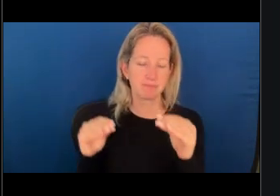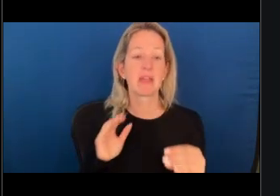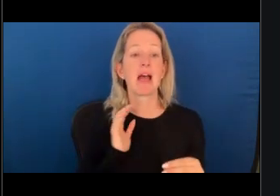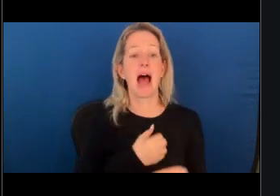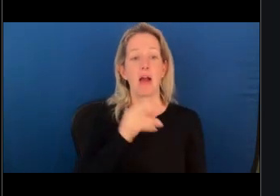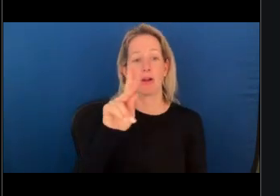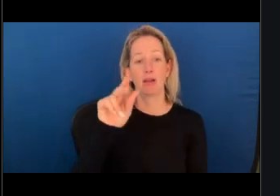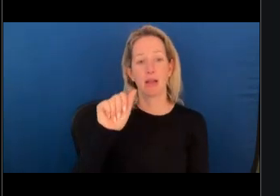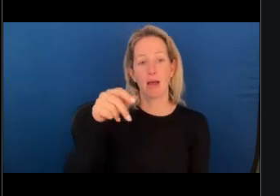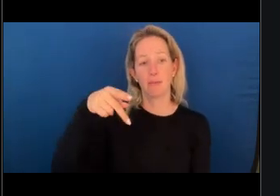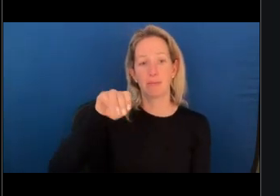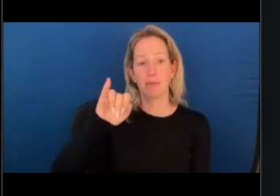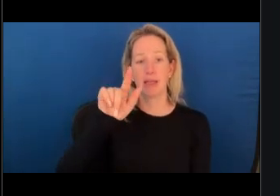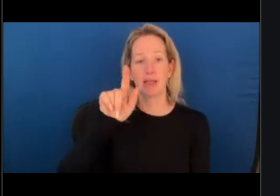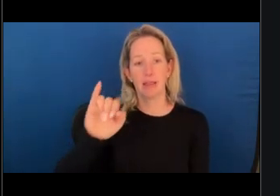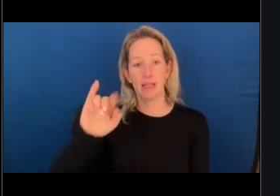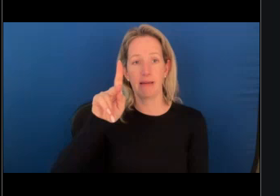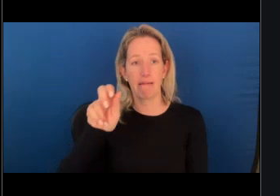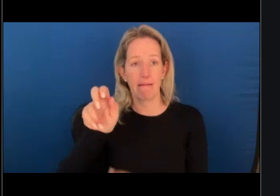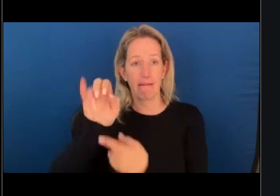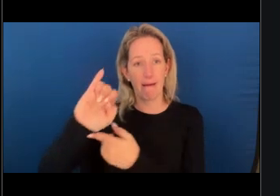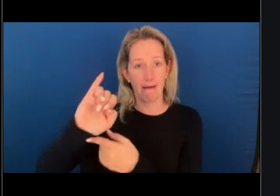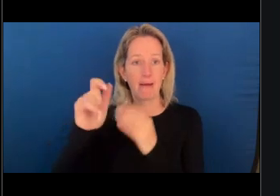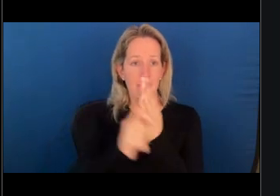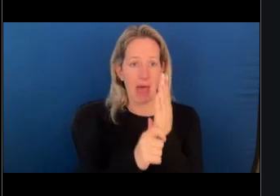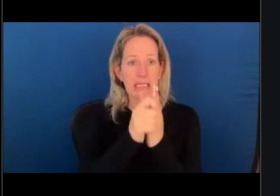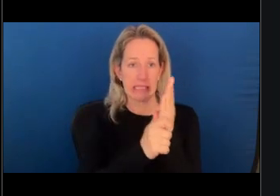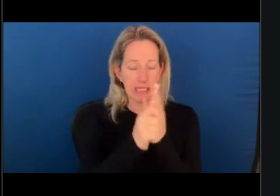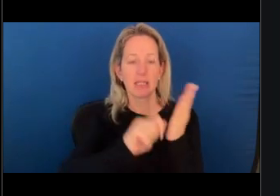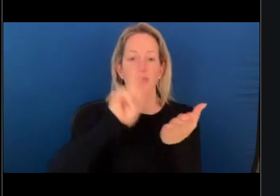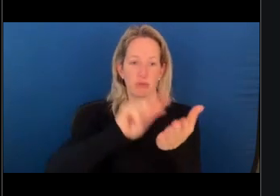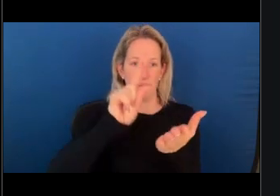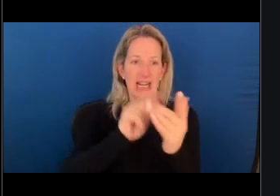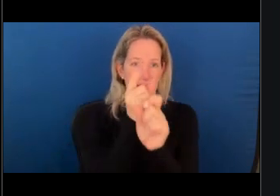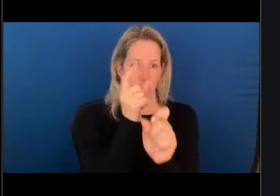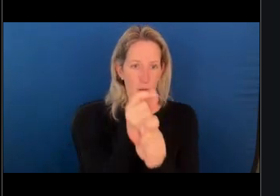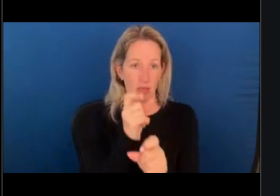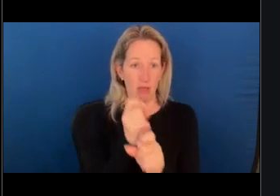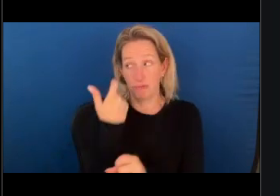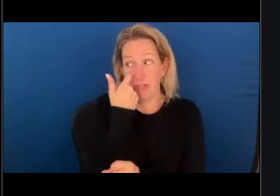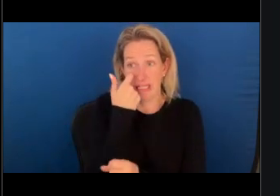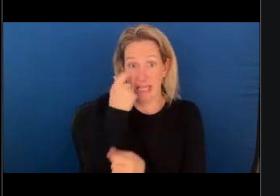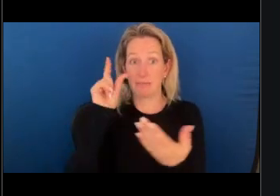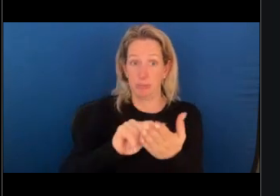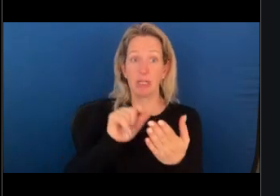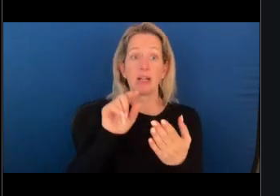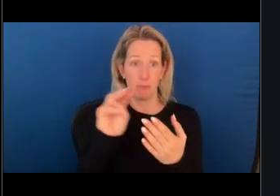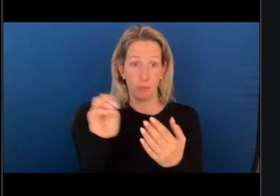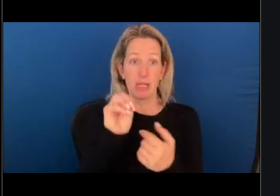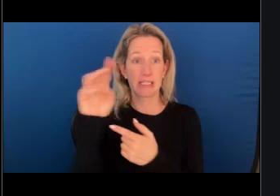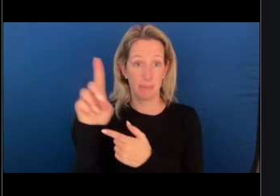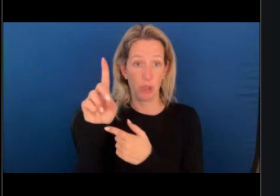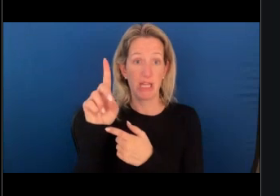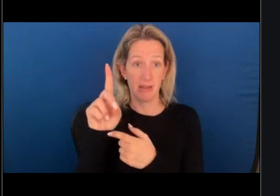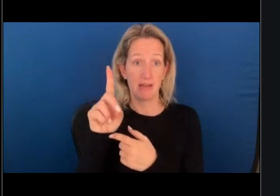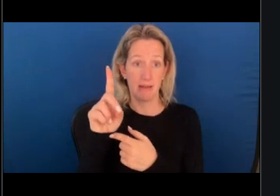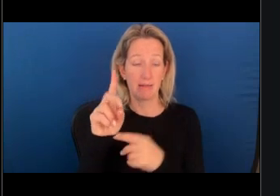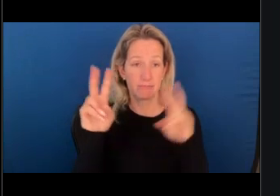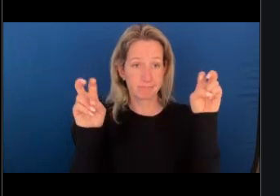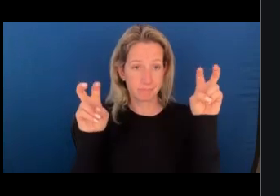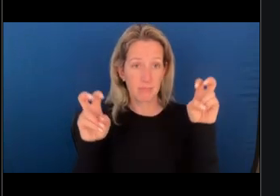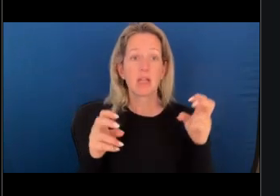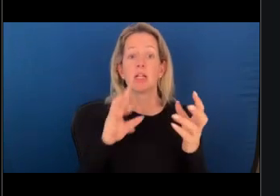Kai magazine is printed biannually, and we recently had a marine debris issue that highlighted not only the efforts and issues